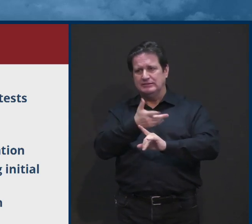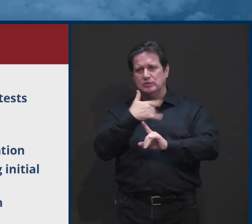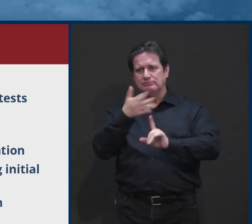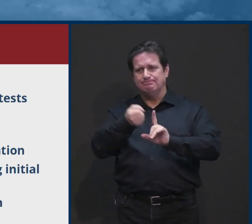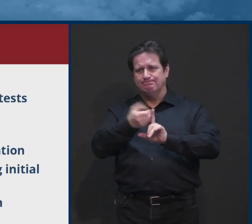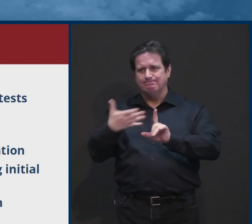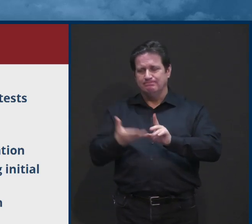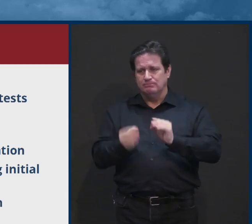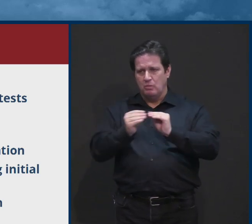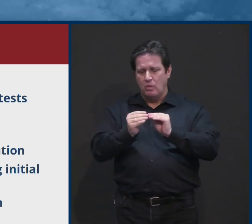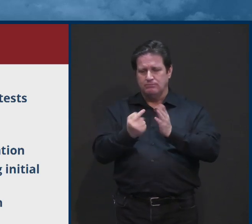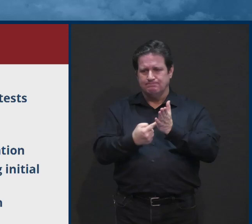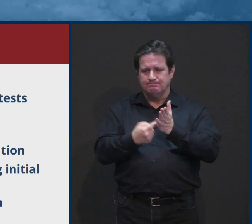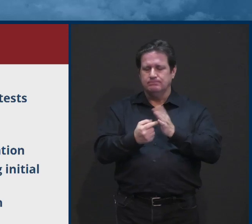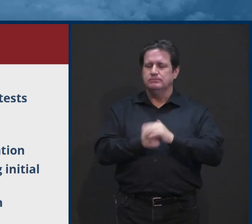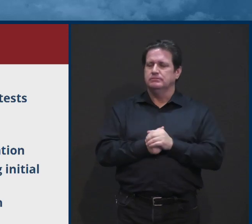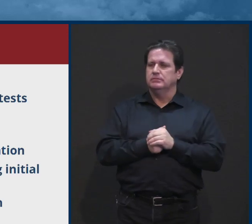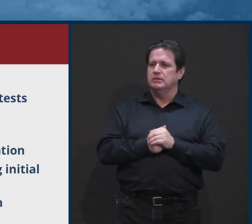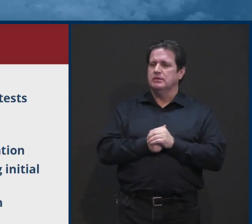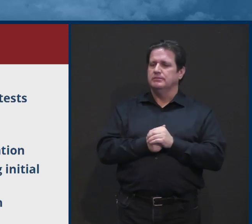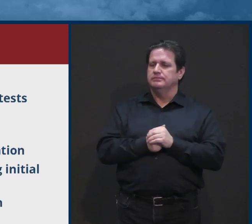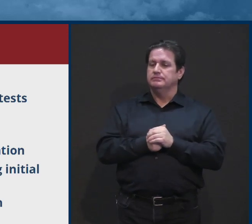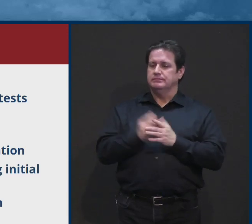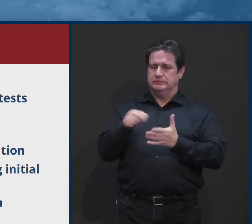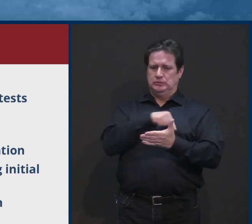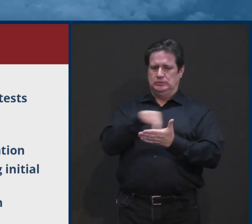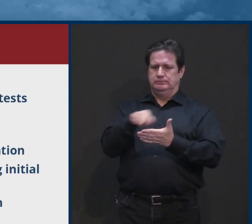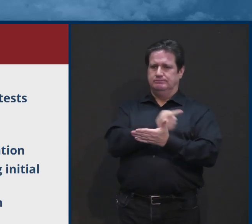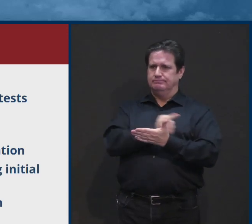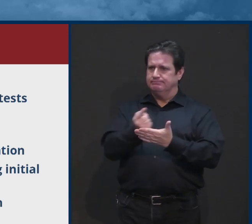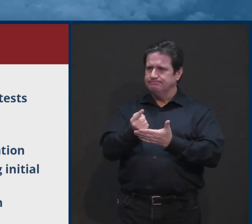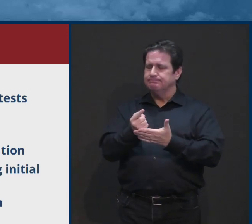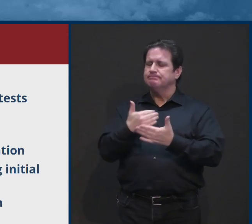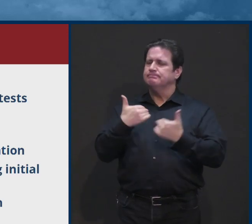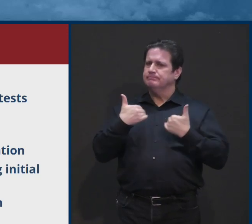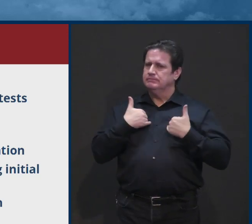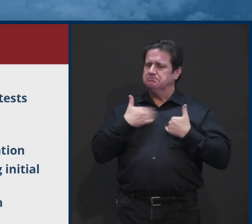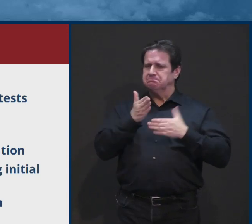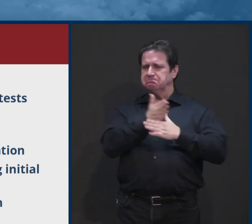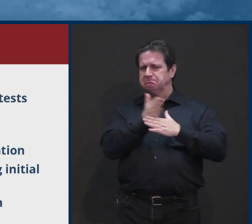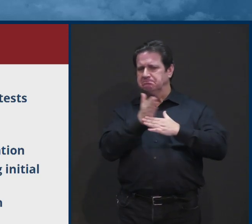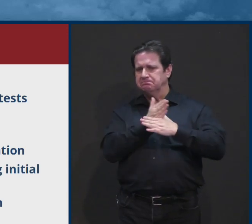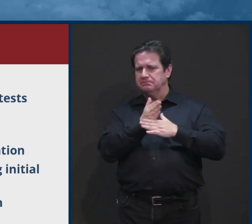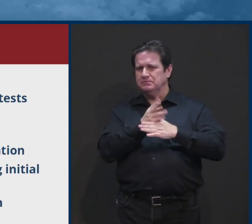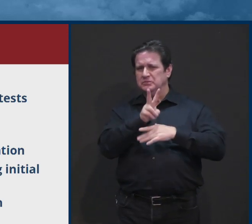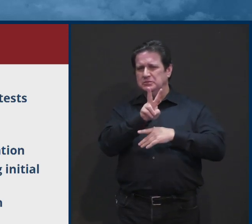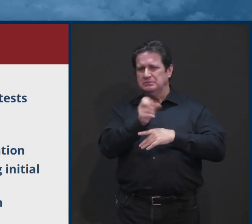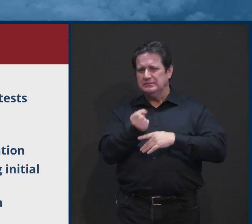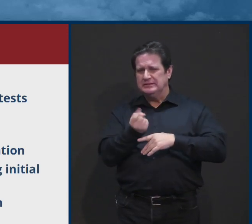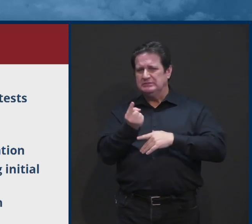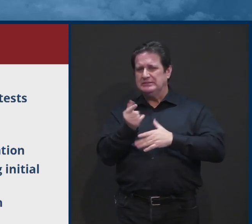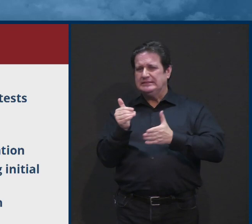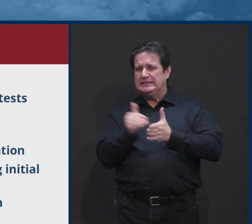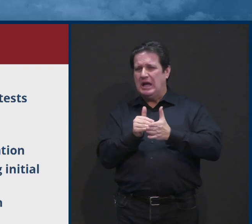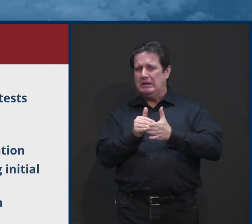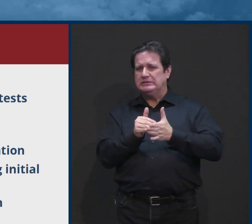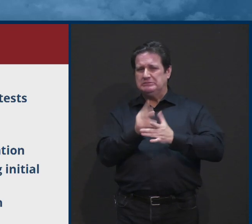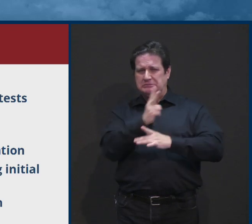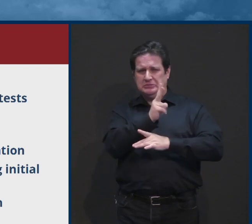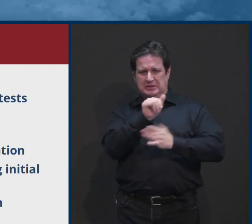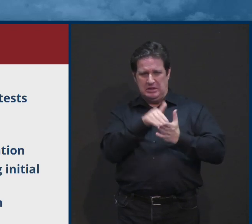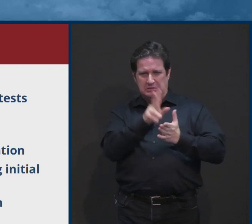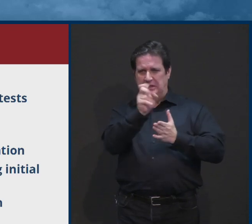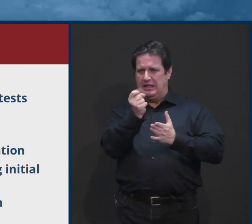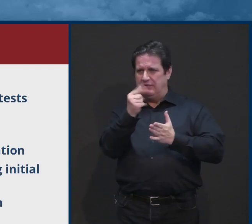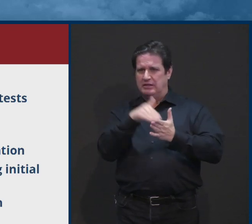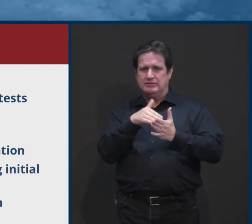share. But in the last week, we've had between 2,000 and 11,000 tests done